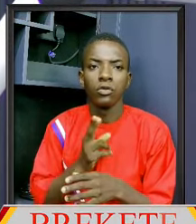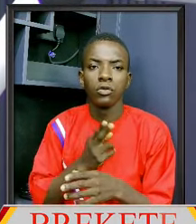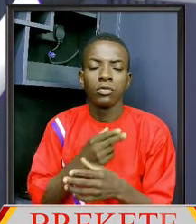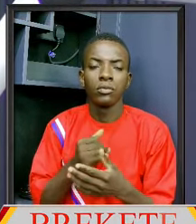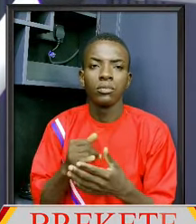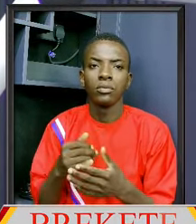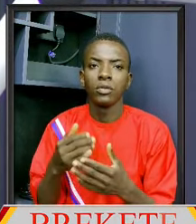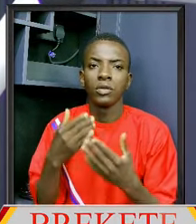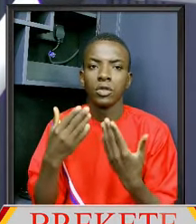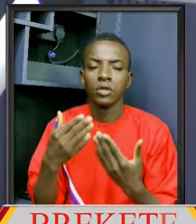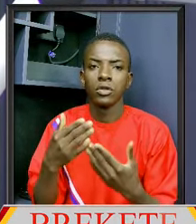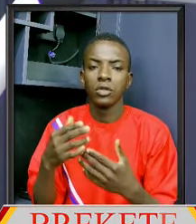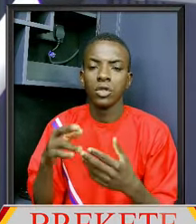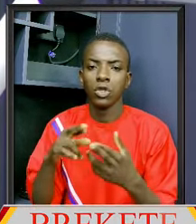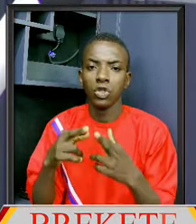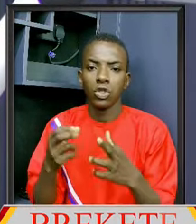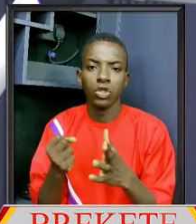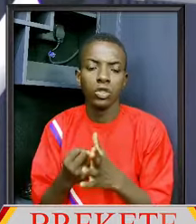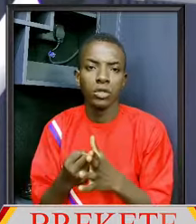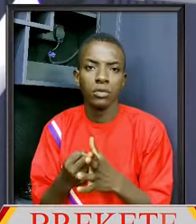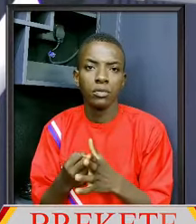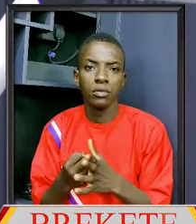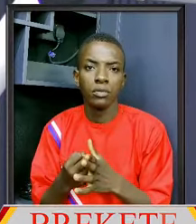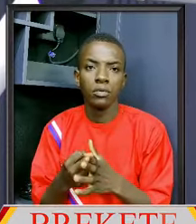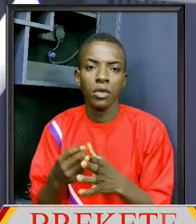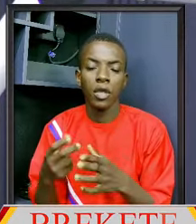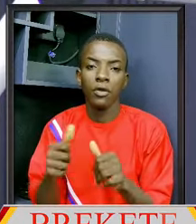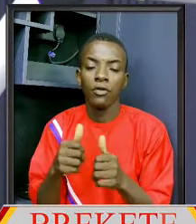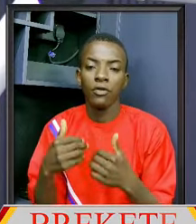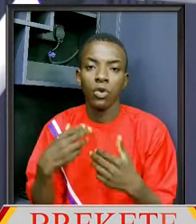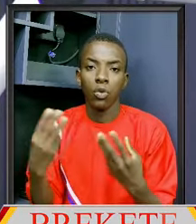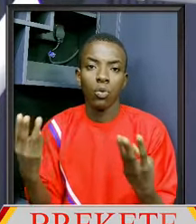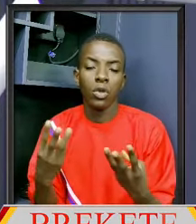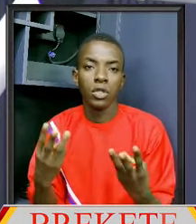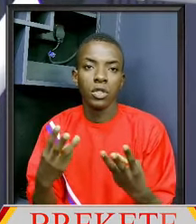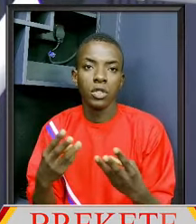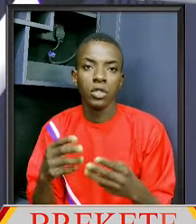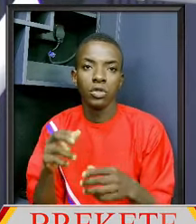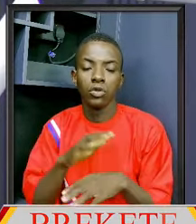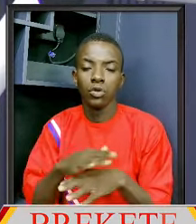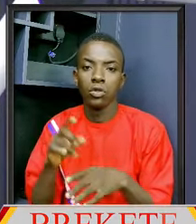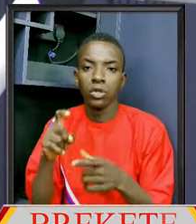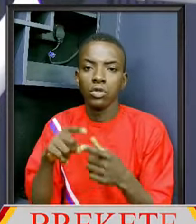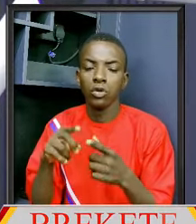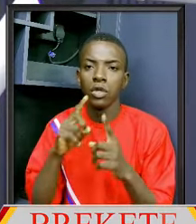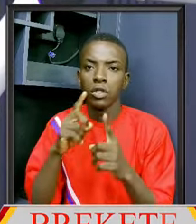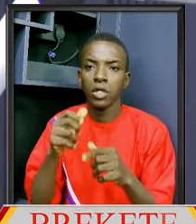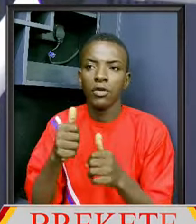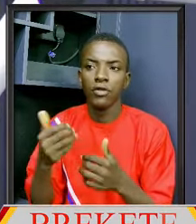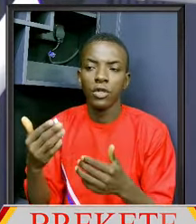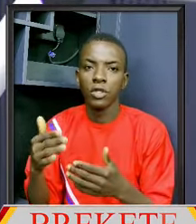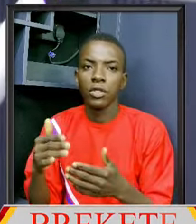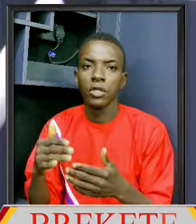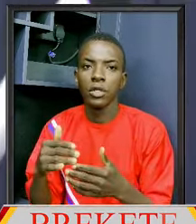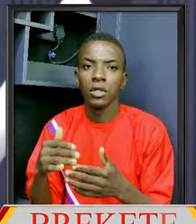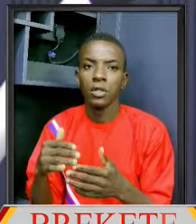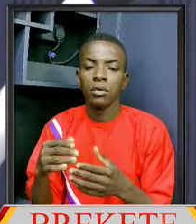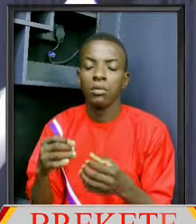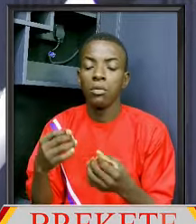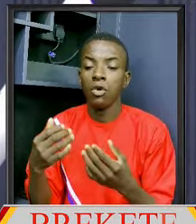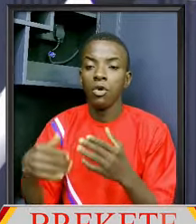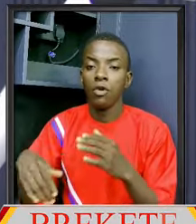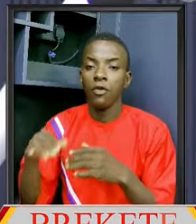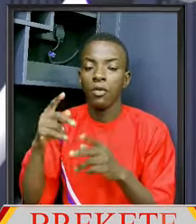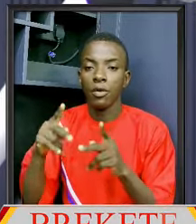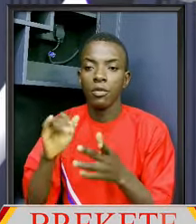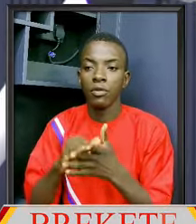Thank God it's an ongoing relationship, and then it's every Wednesday. You're not going to need to answer everything. And